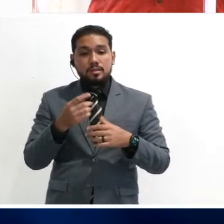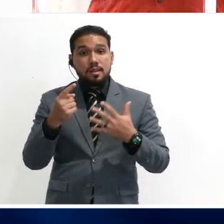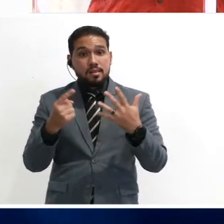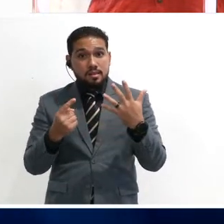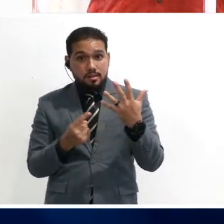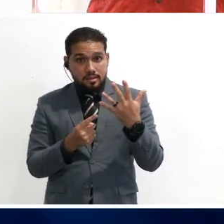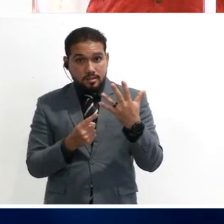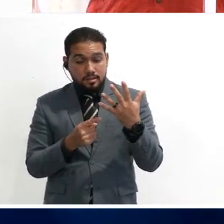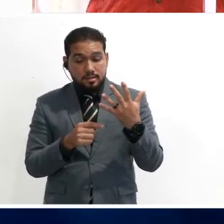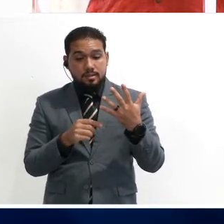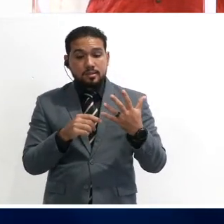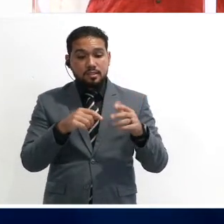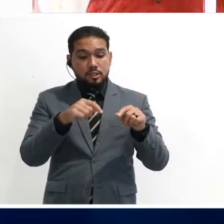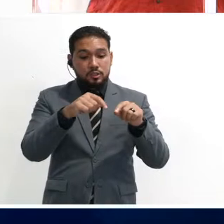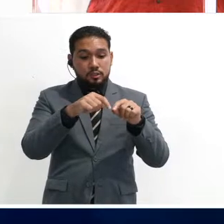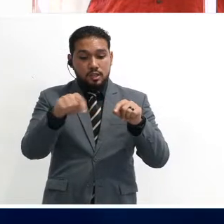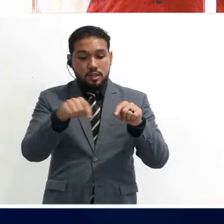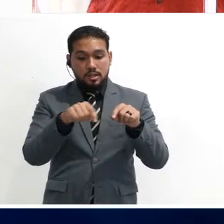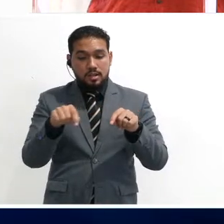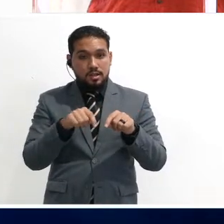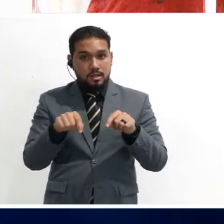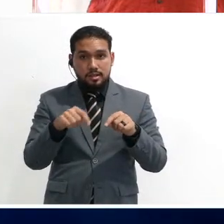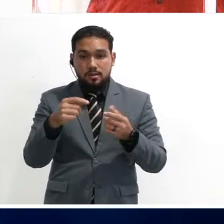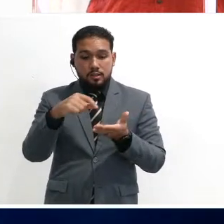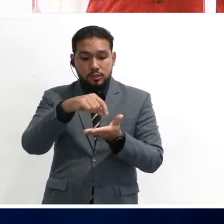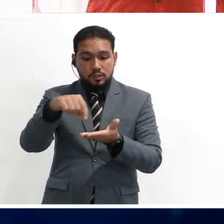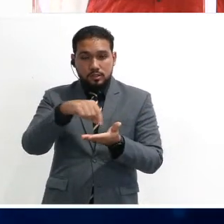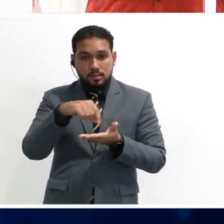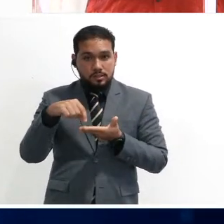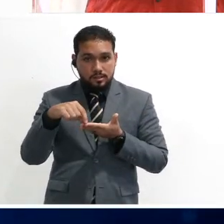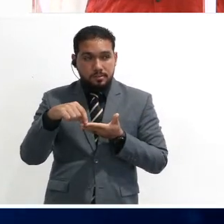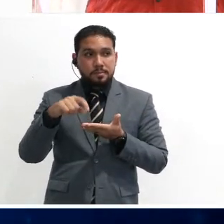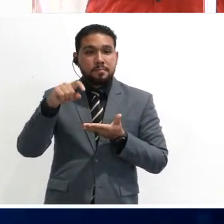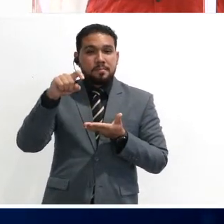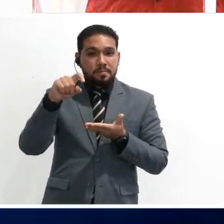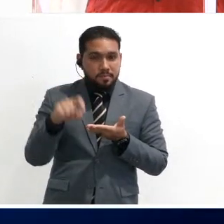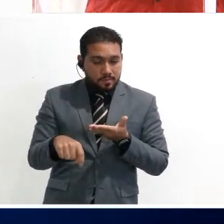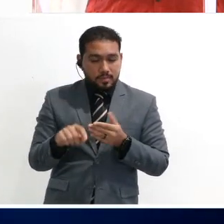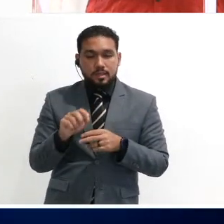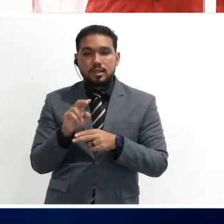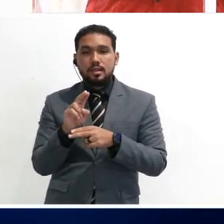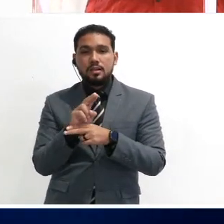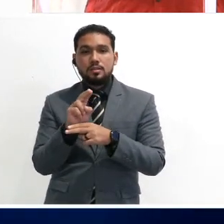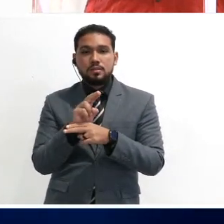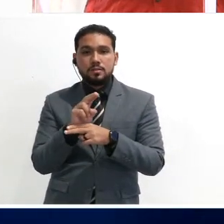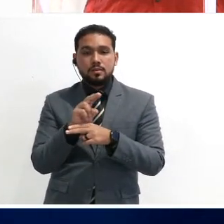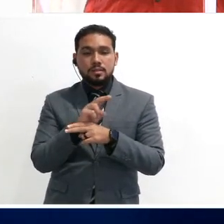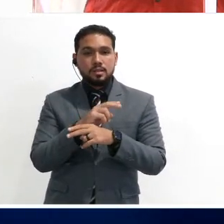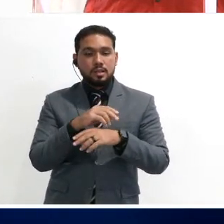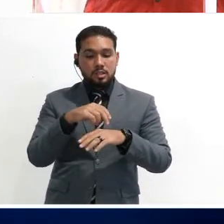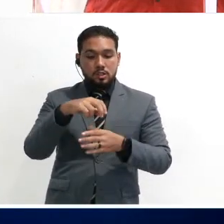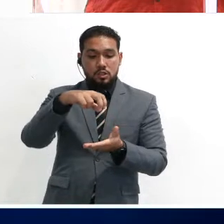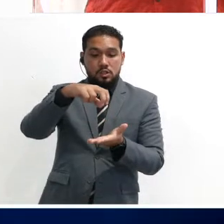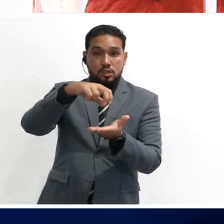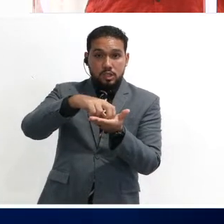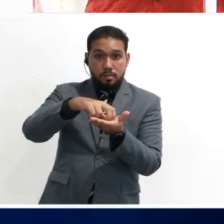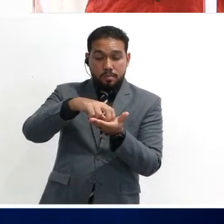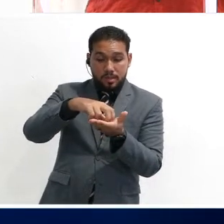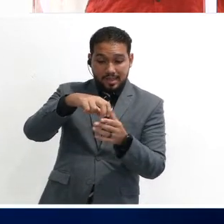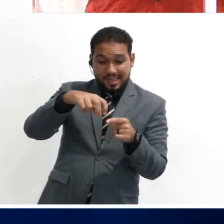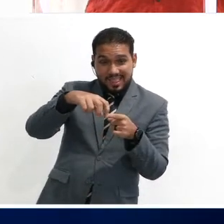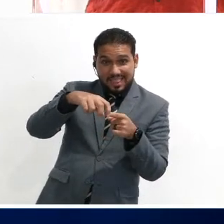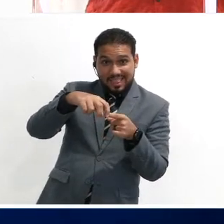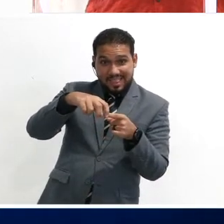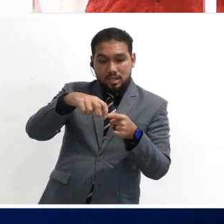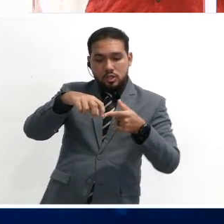That's kind of mandatory in almost all cases. And then we do whatever we